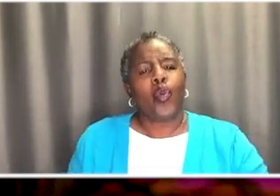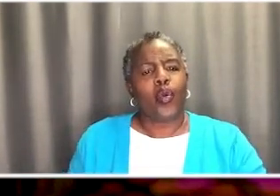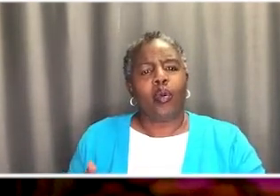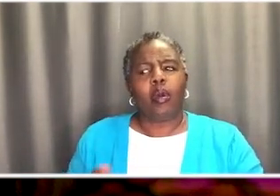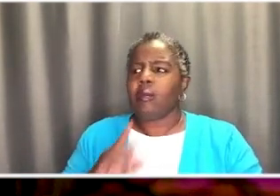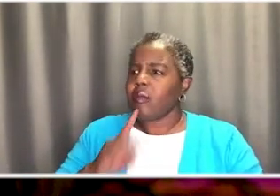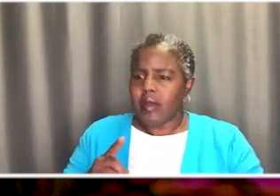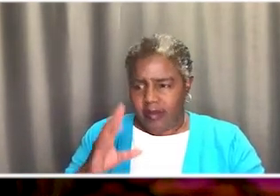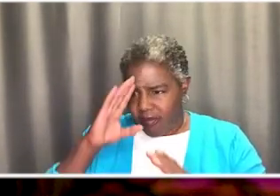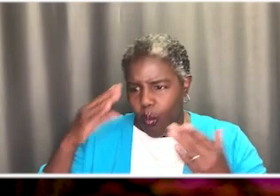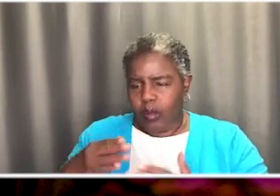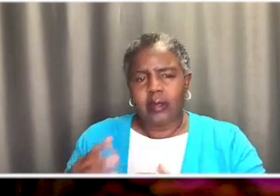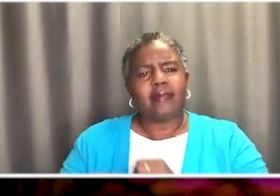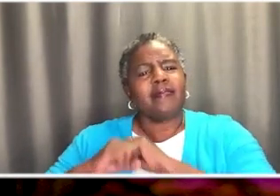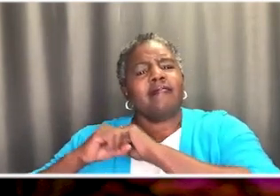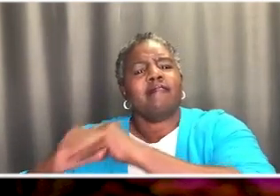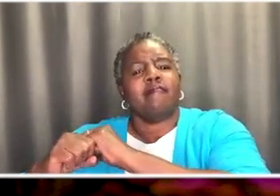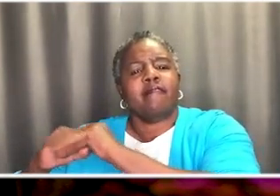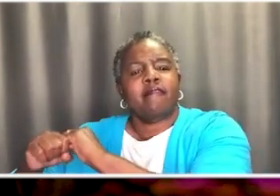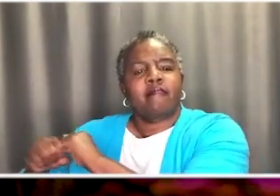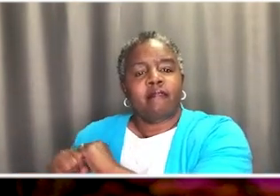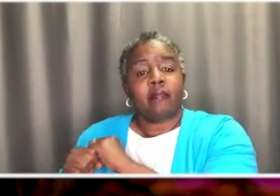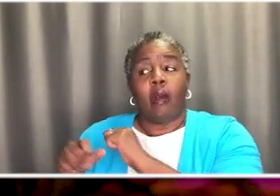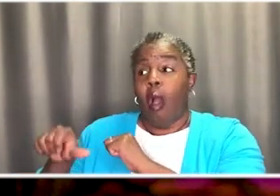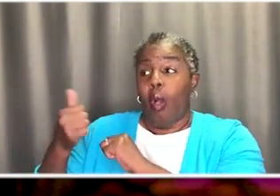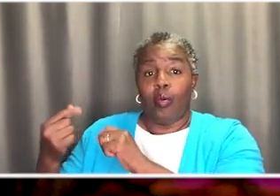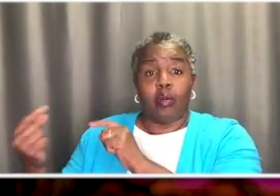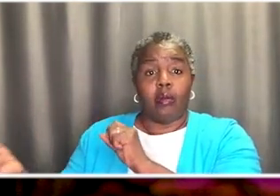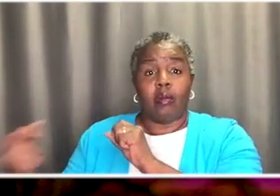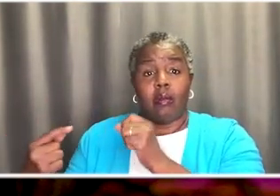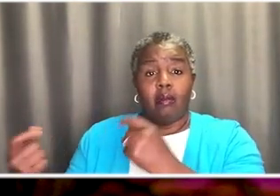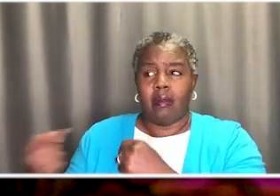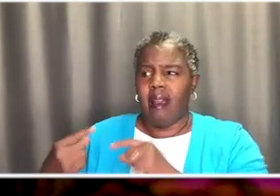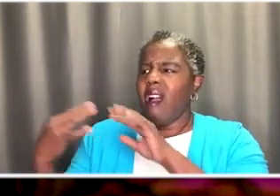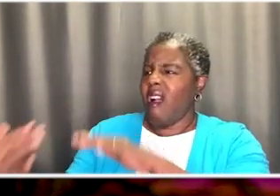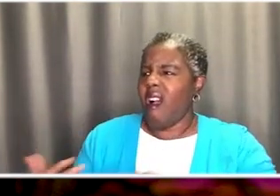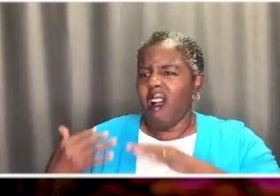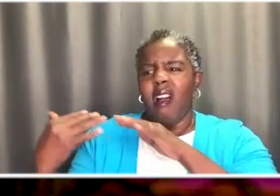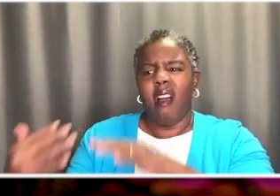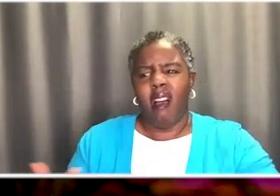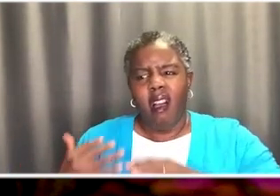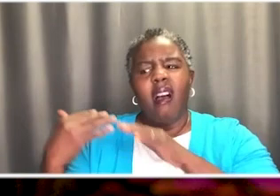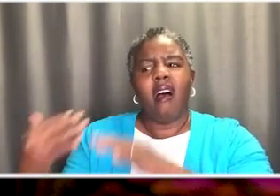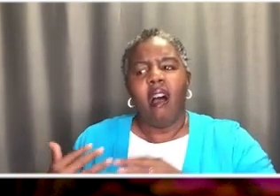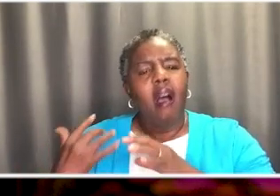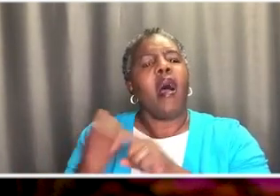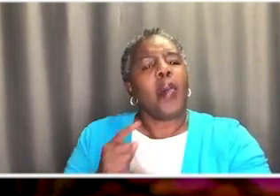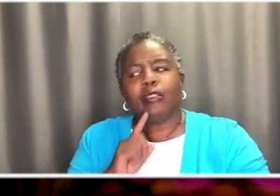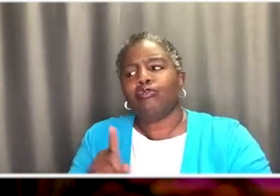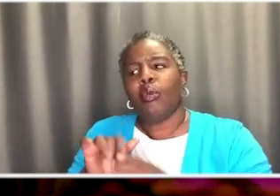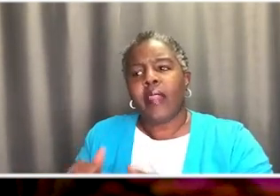with protecting the temple from attacks from the outsiders. He fought battles to ensure that